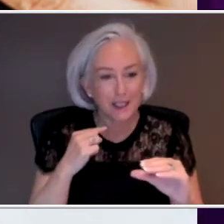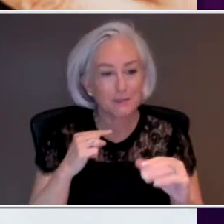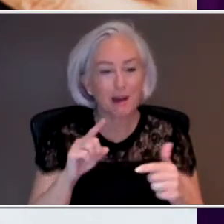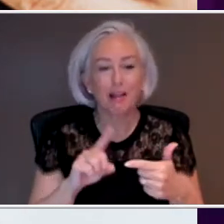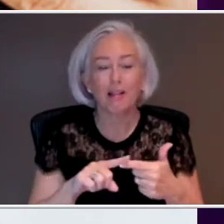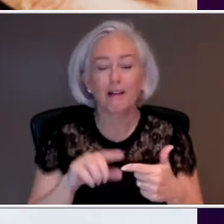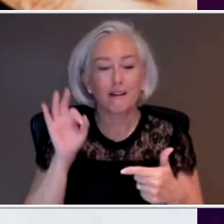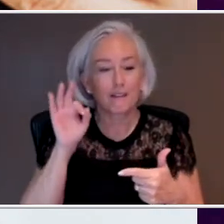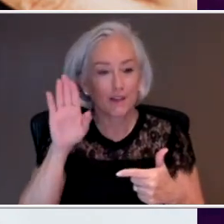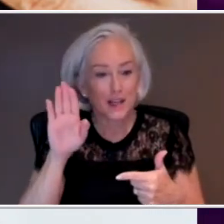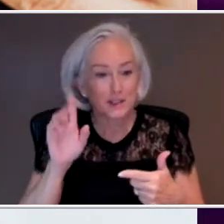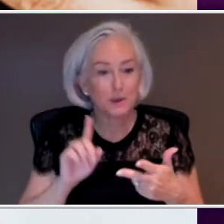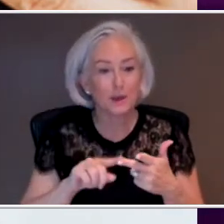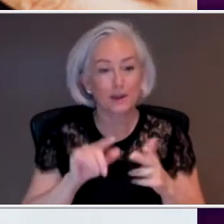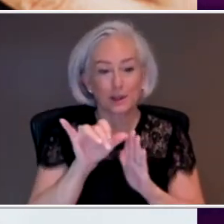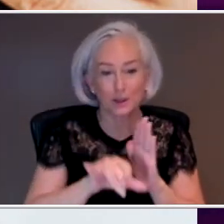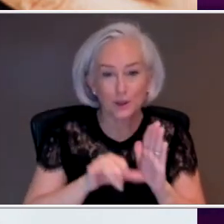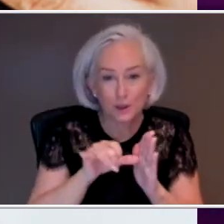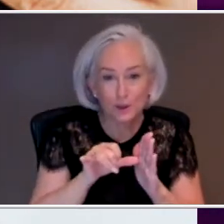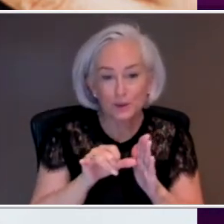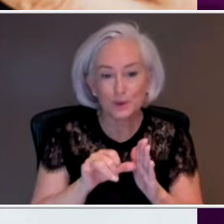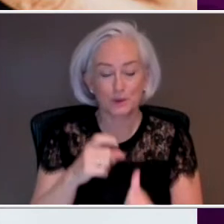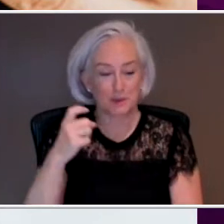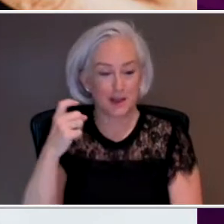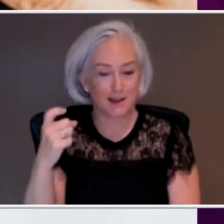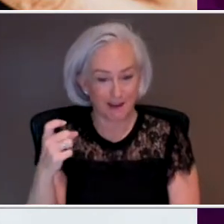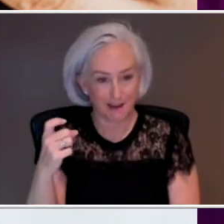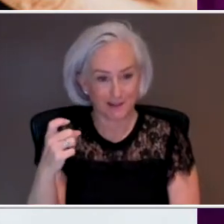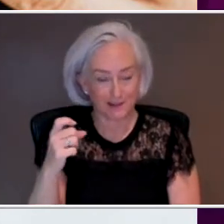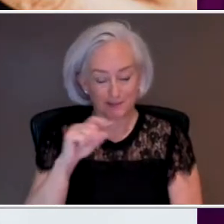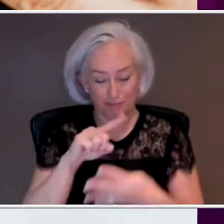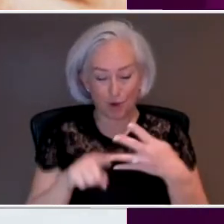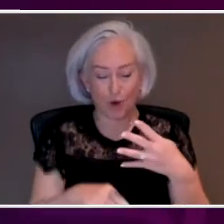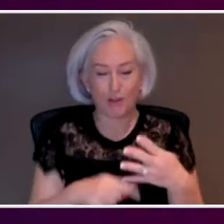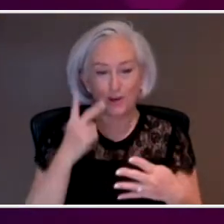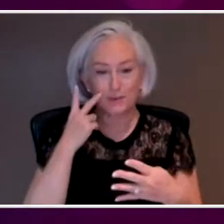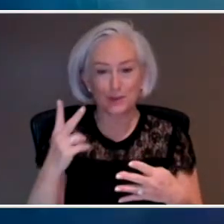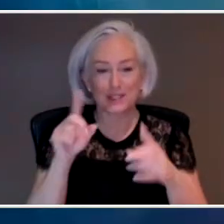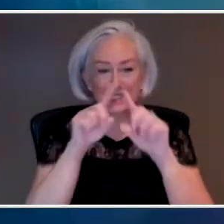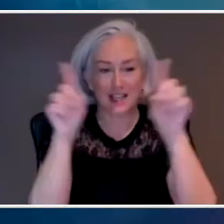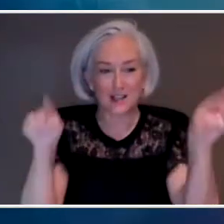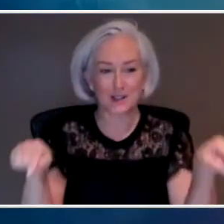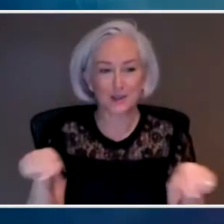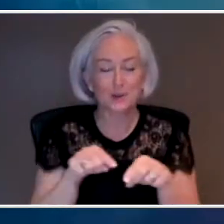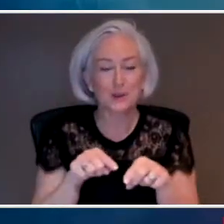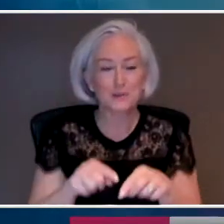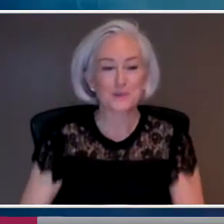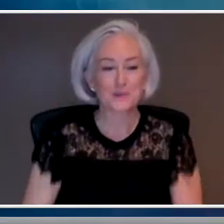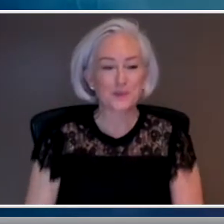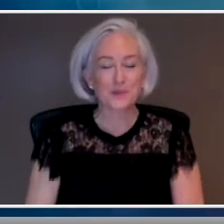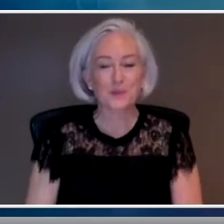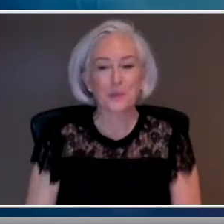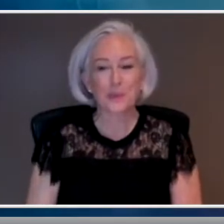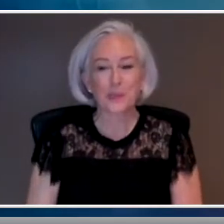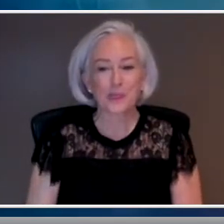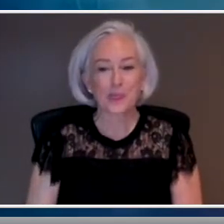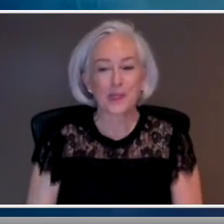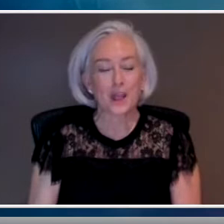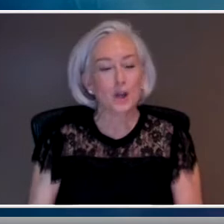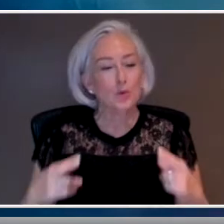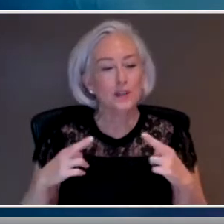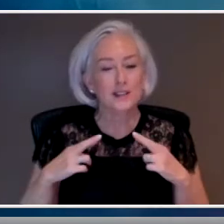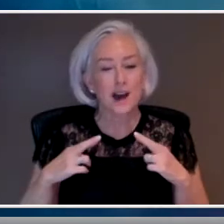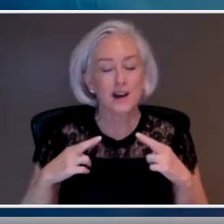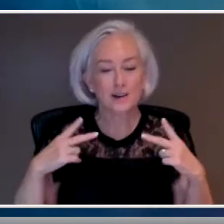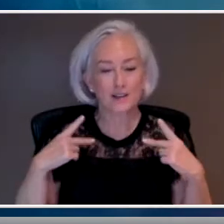Things Heart email. You will see all those links right there on your screen. A retired physical therapist from Wichita,